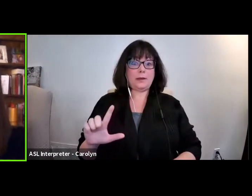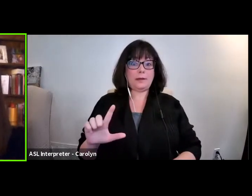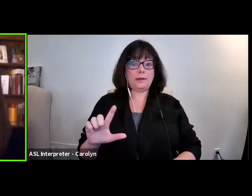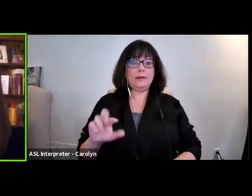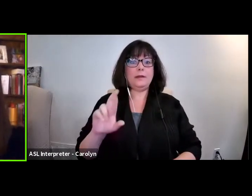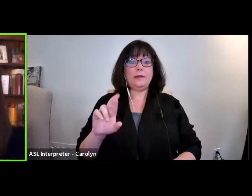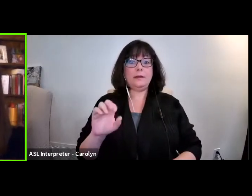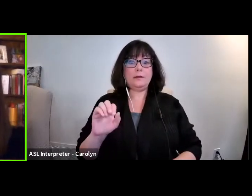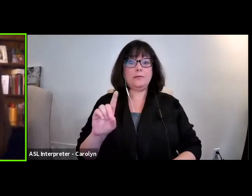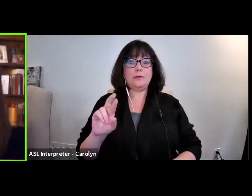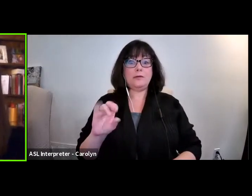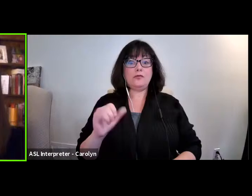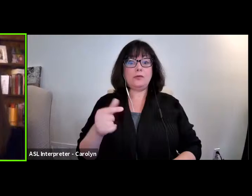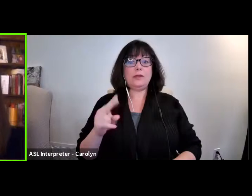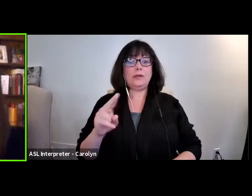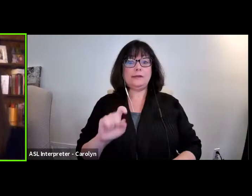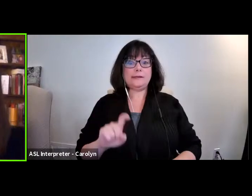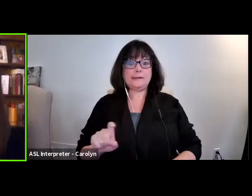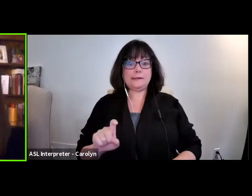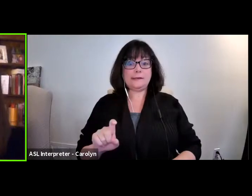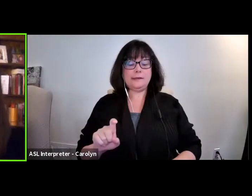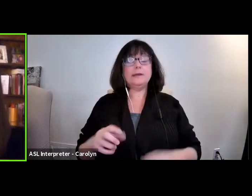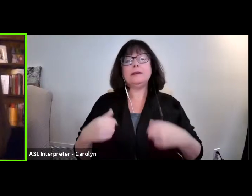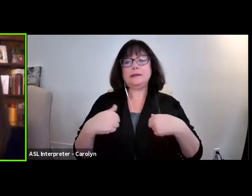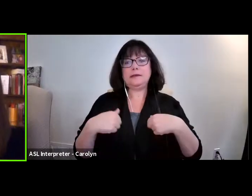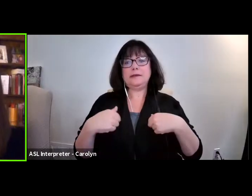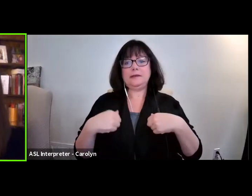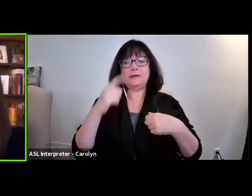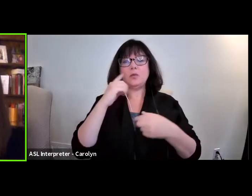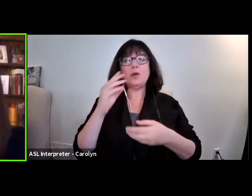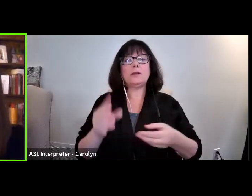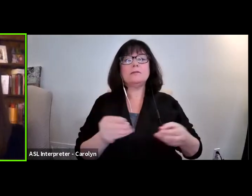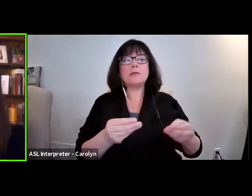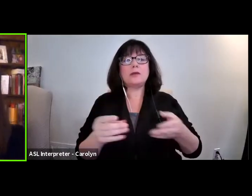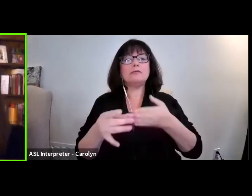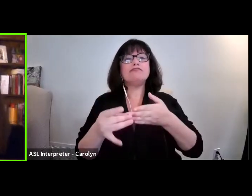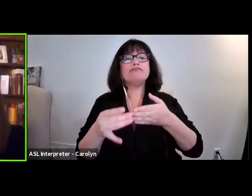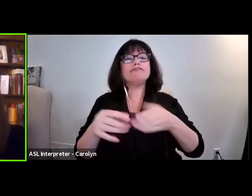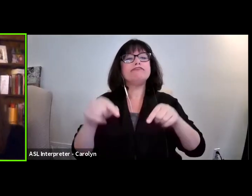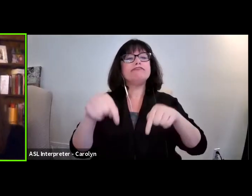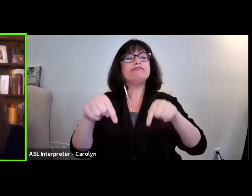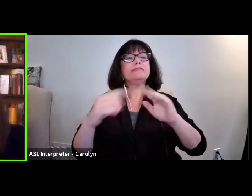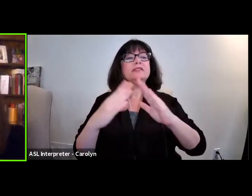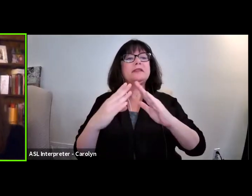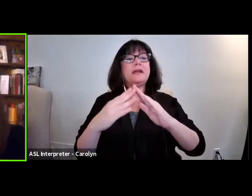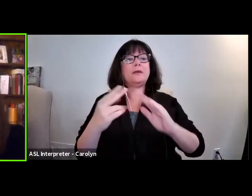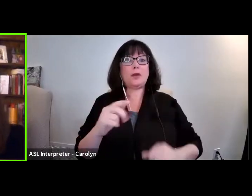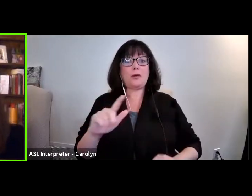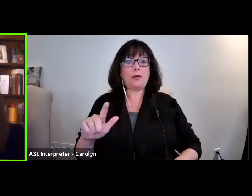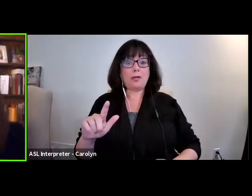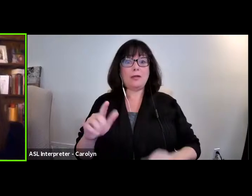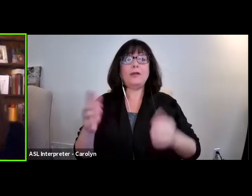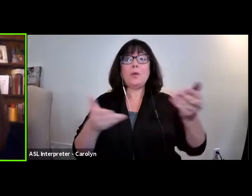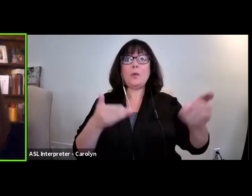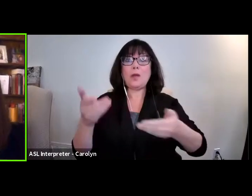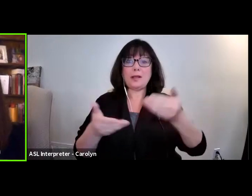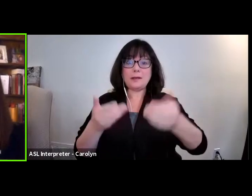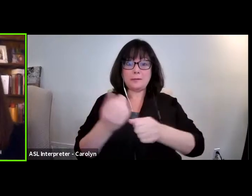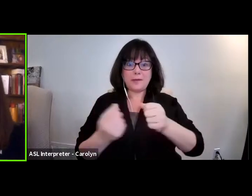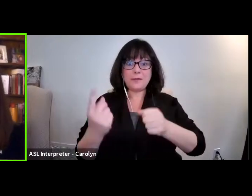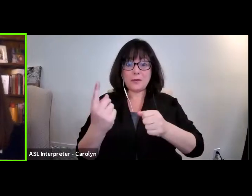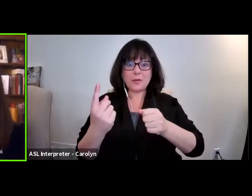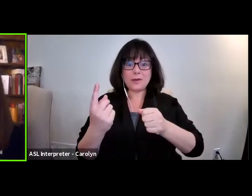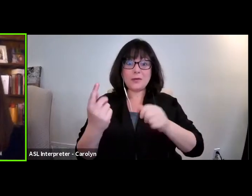hall. I would like to welcome everyone joining us through Zoom or watching on the webcast. I'd like to review a